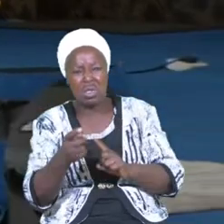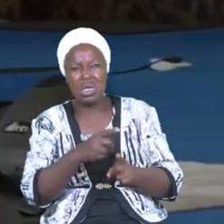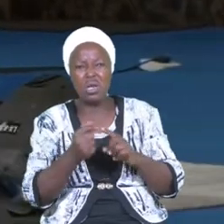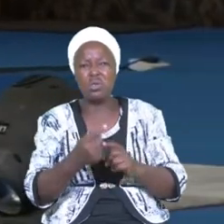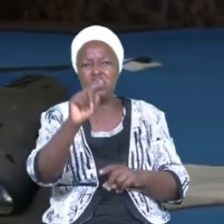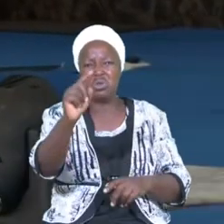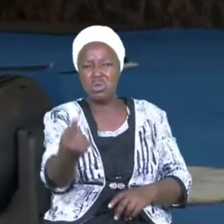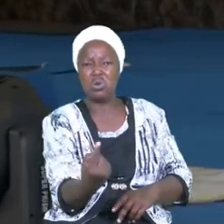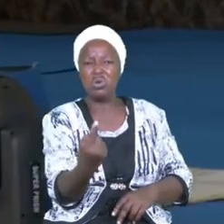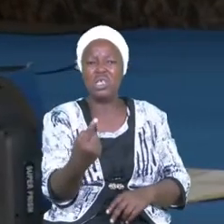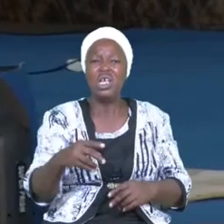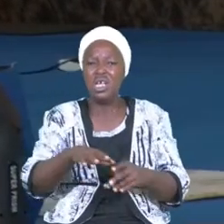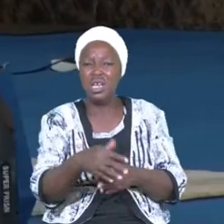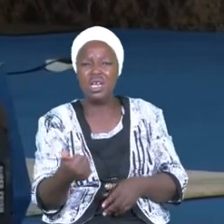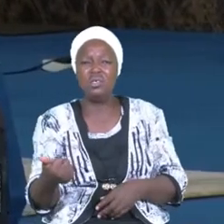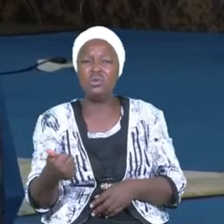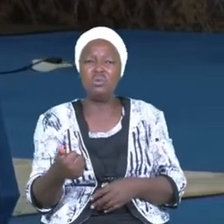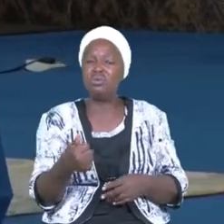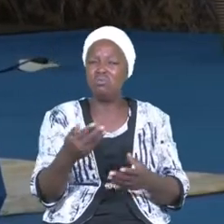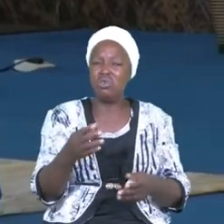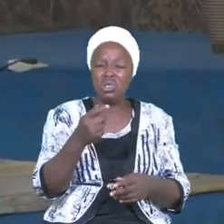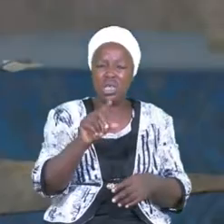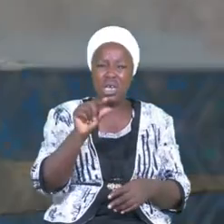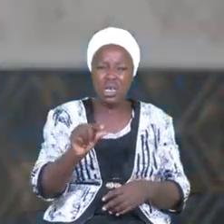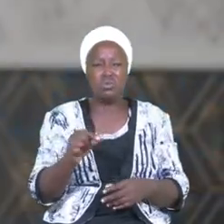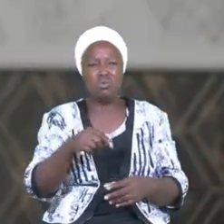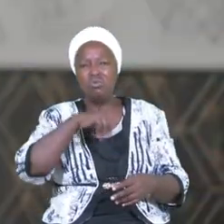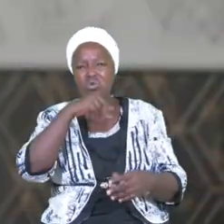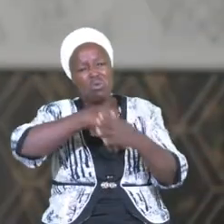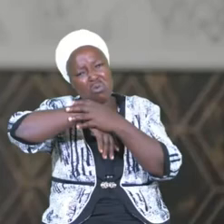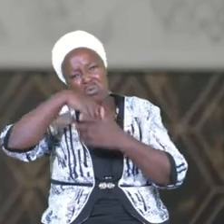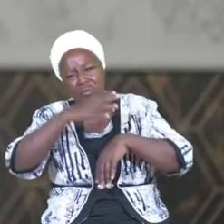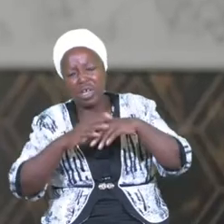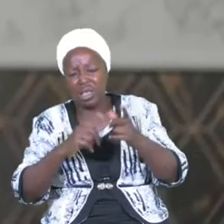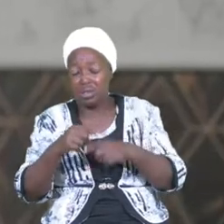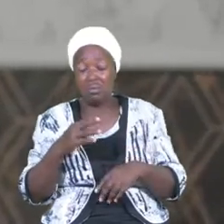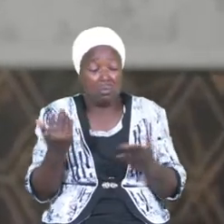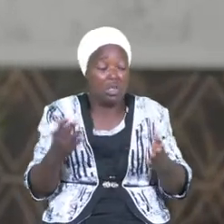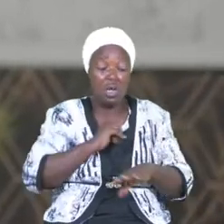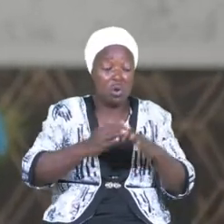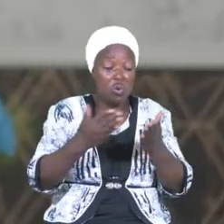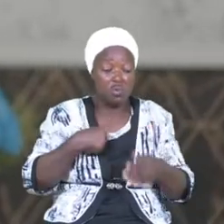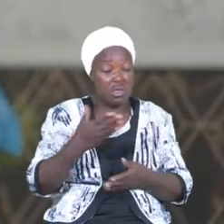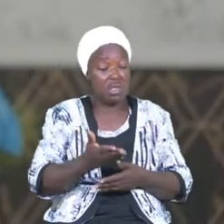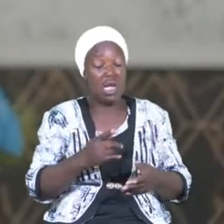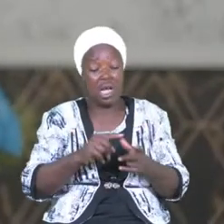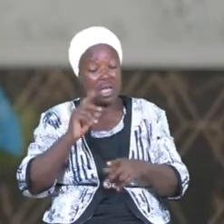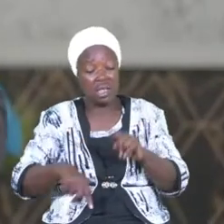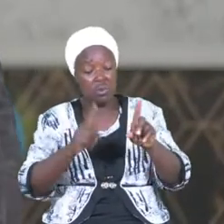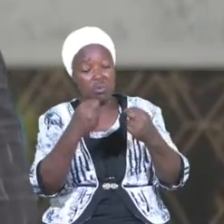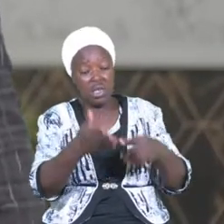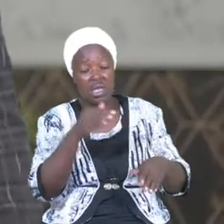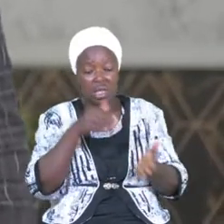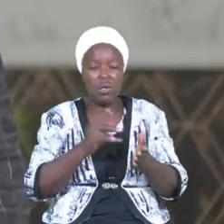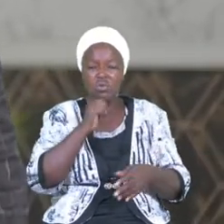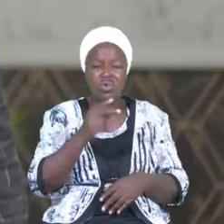slander, a little discomfort, you say, well, they don't want me there, I cannot come there again, I can't. You'll not see signs and